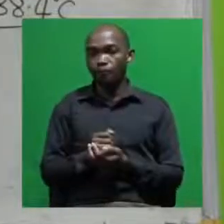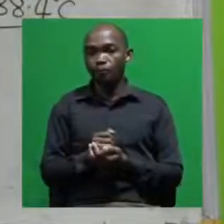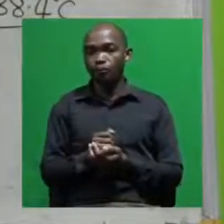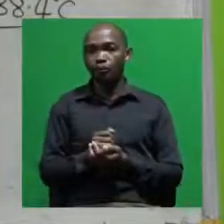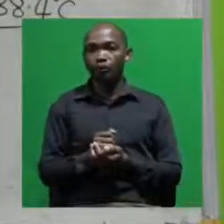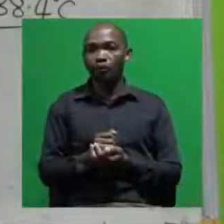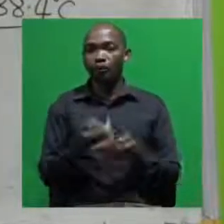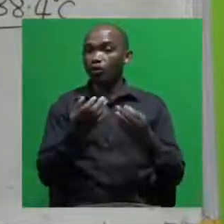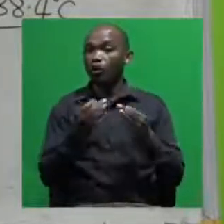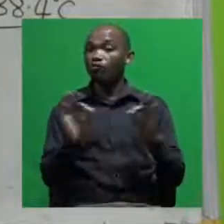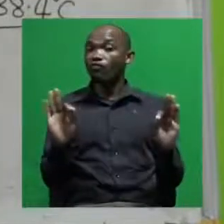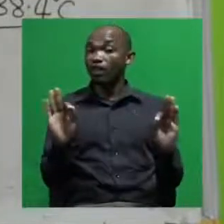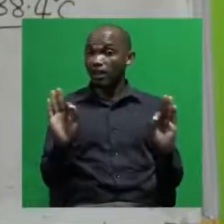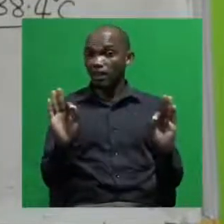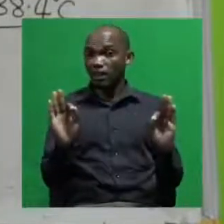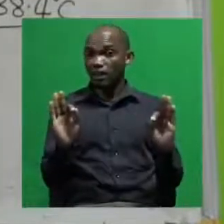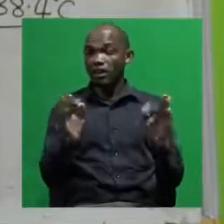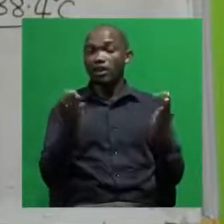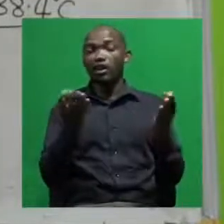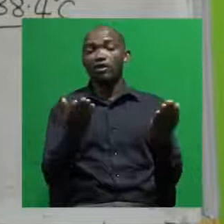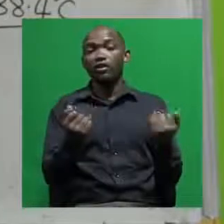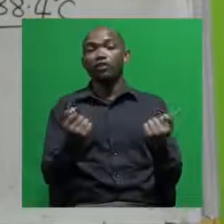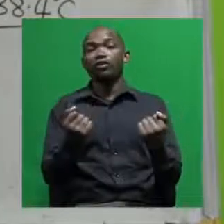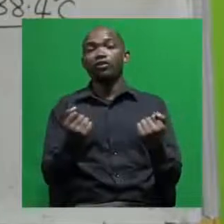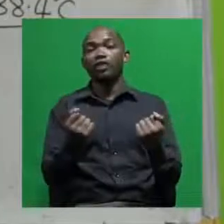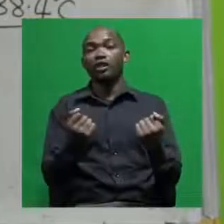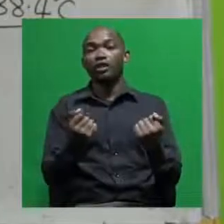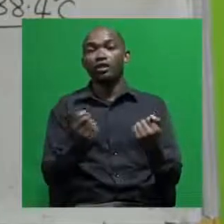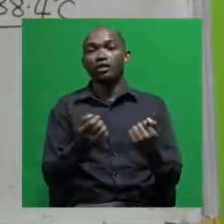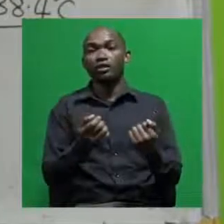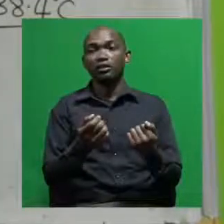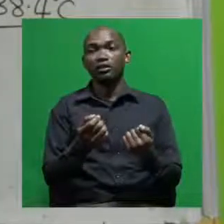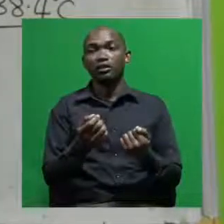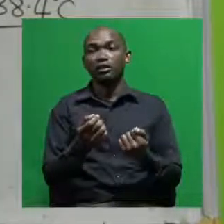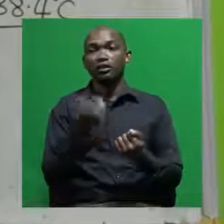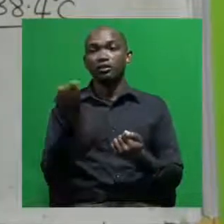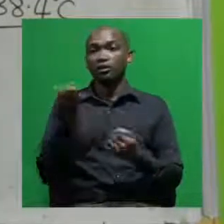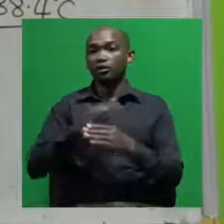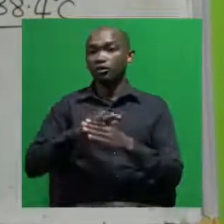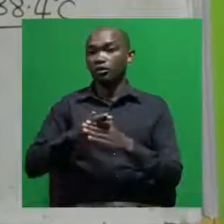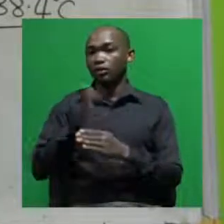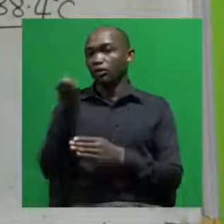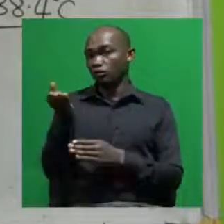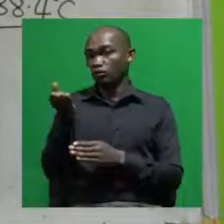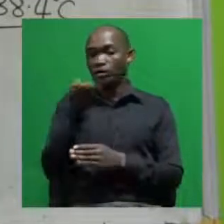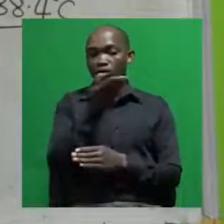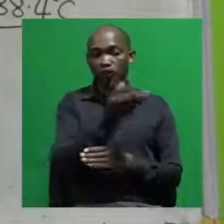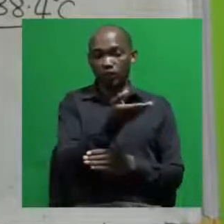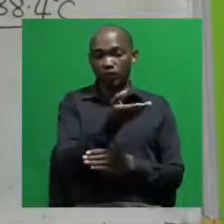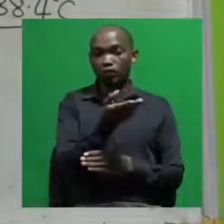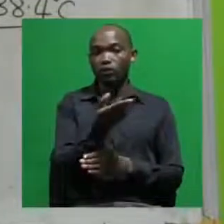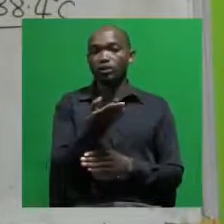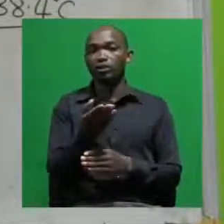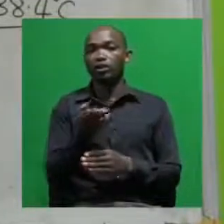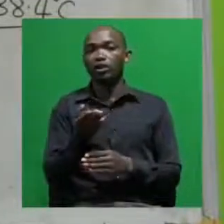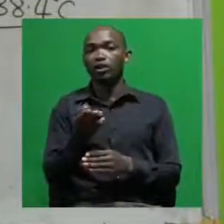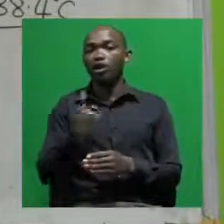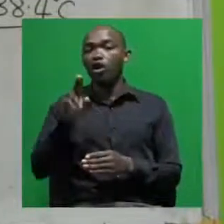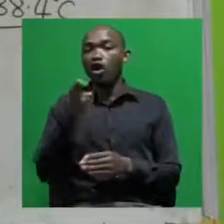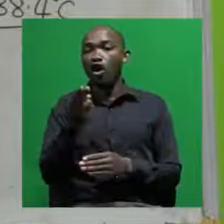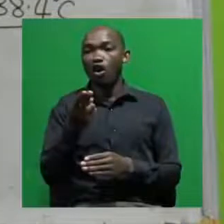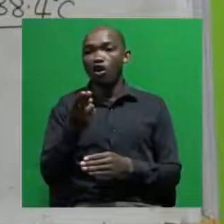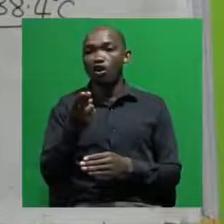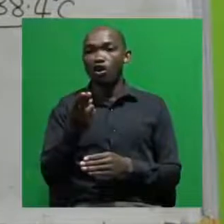So you are free. Either we can have the first one or we can have the second one, digital thermometer